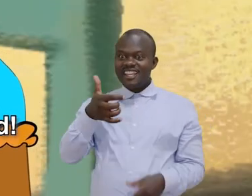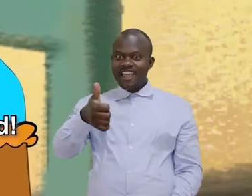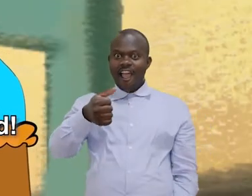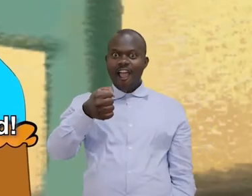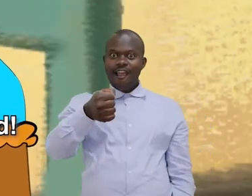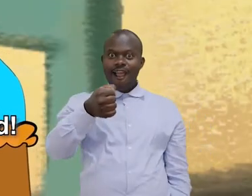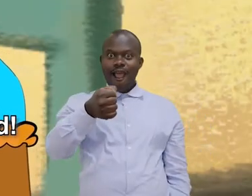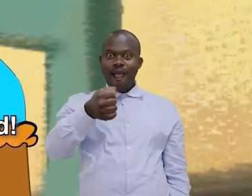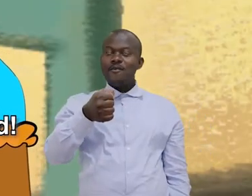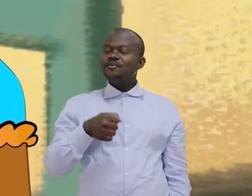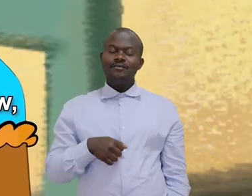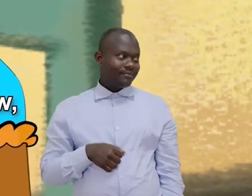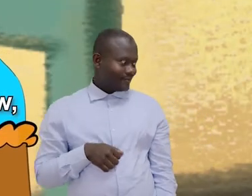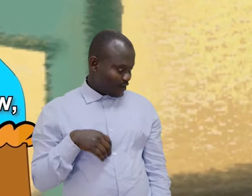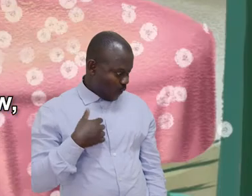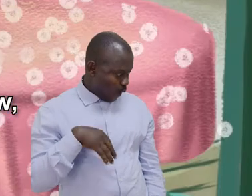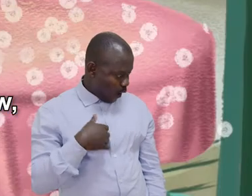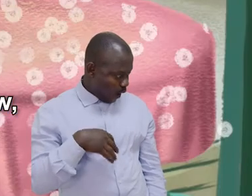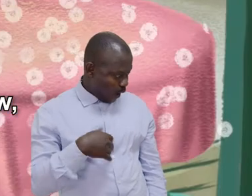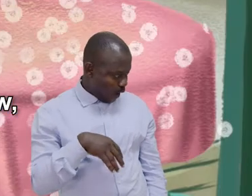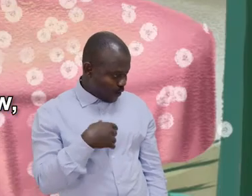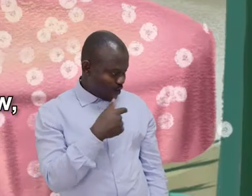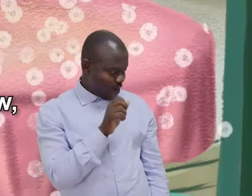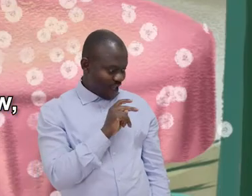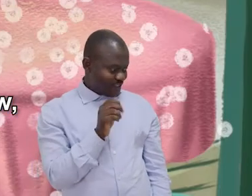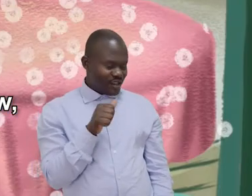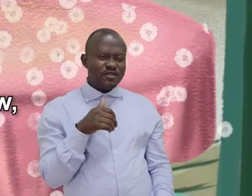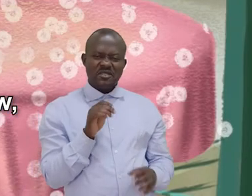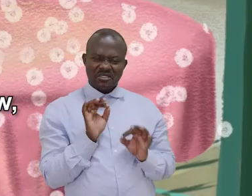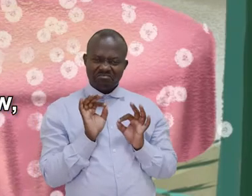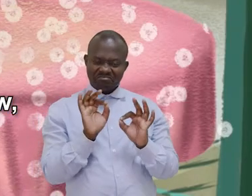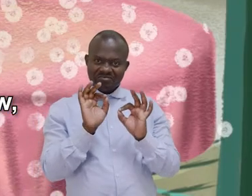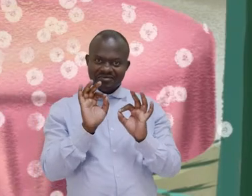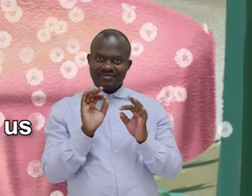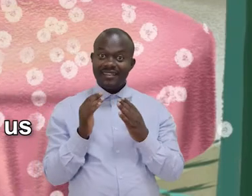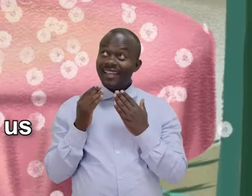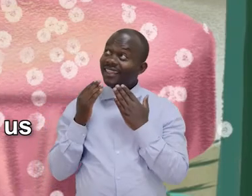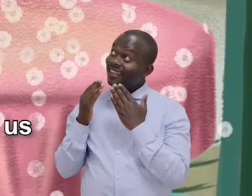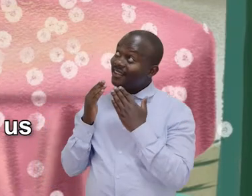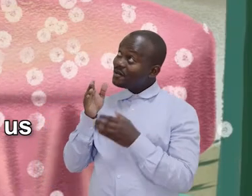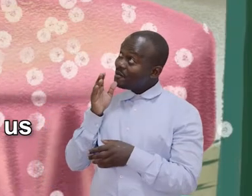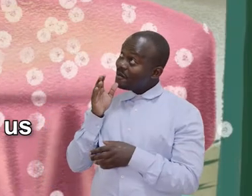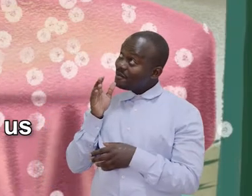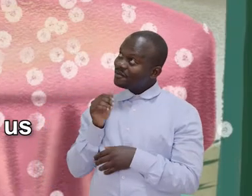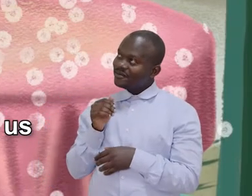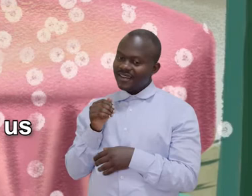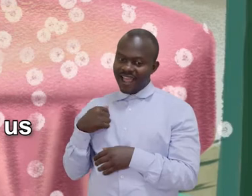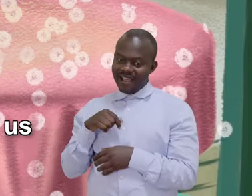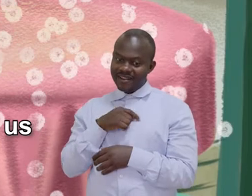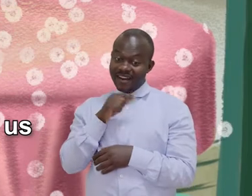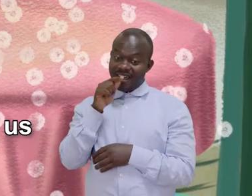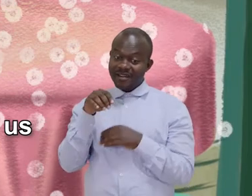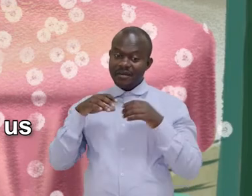are so talented. Thank you, ma'am. I need to go to bed now because tomorrow the teacher